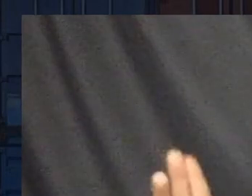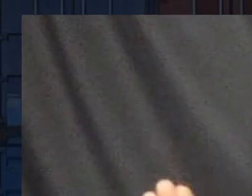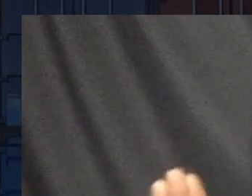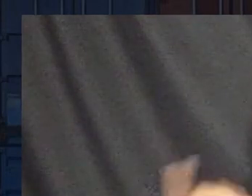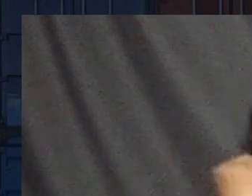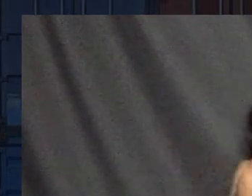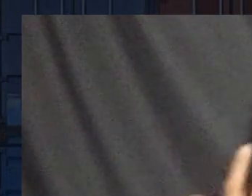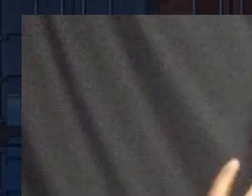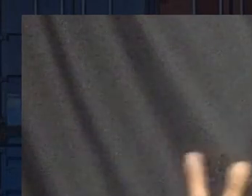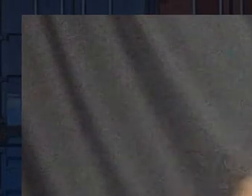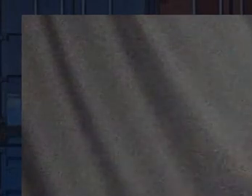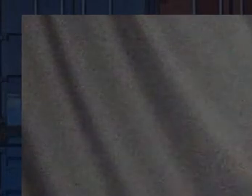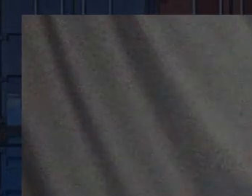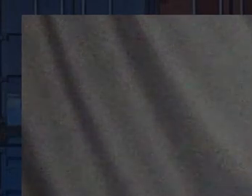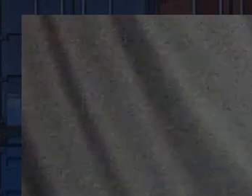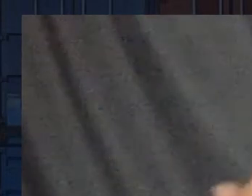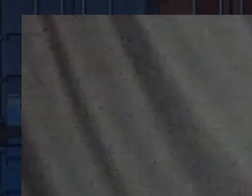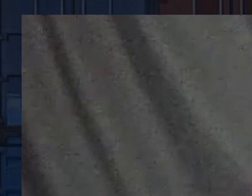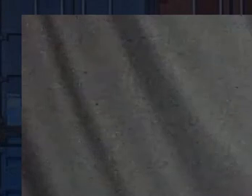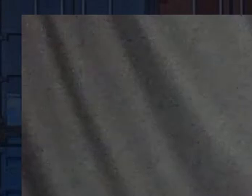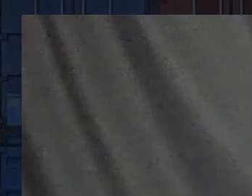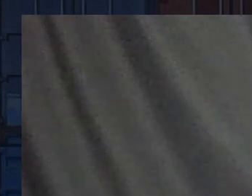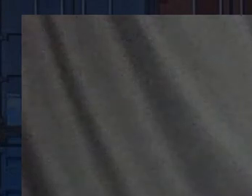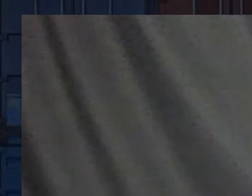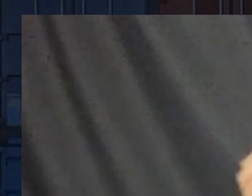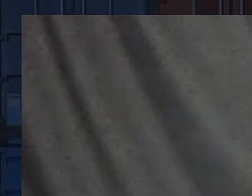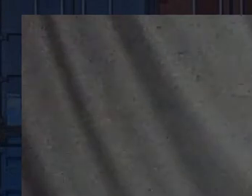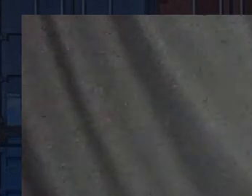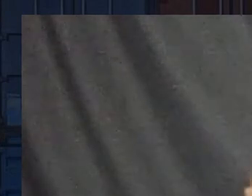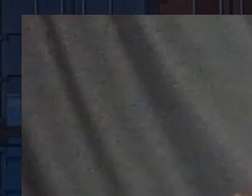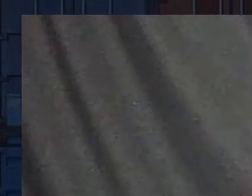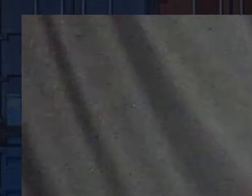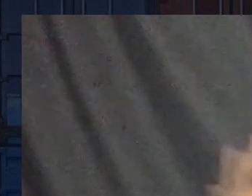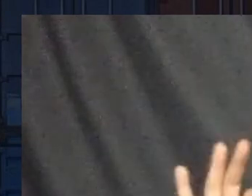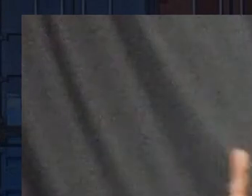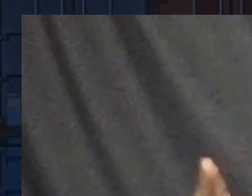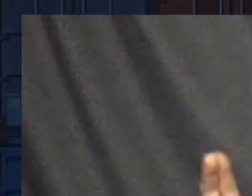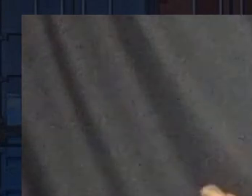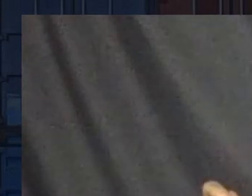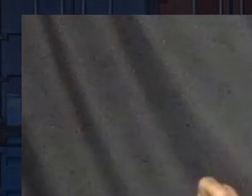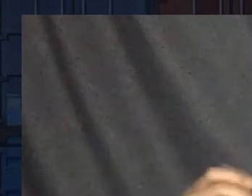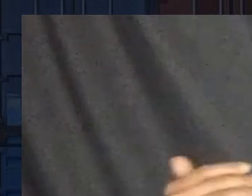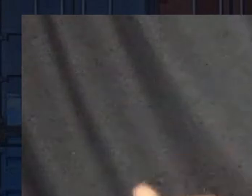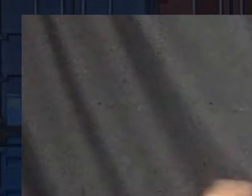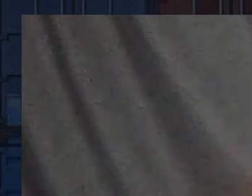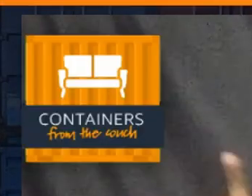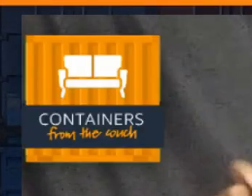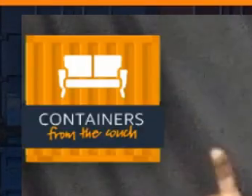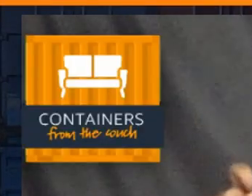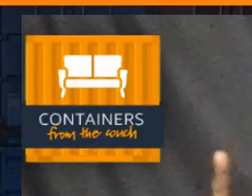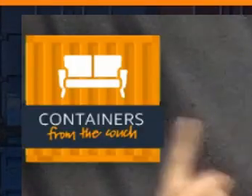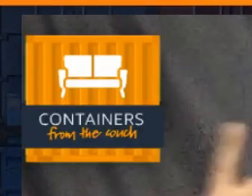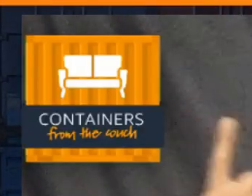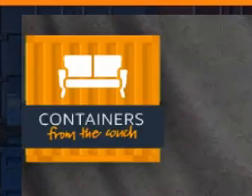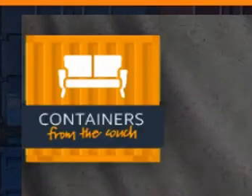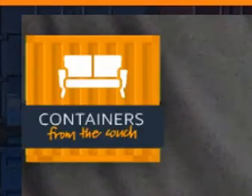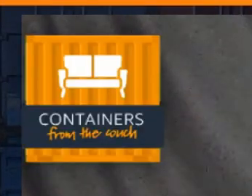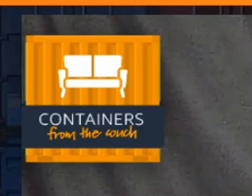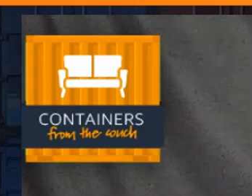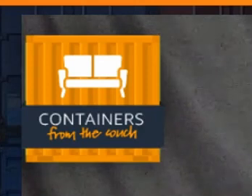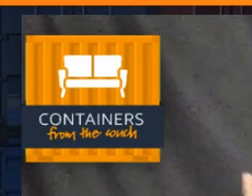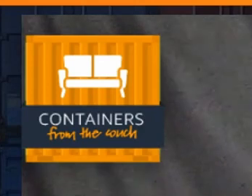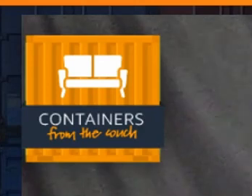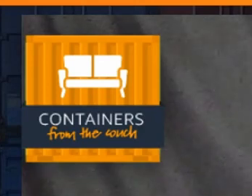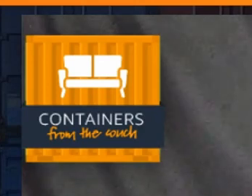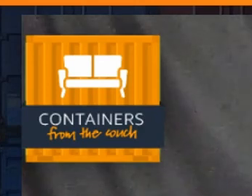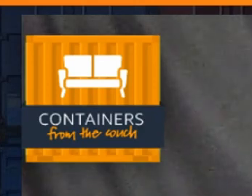have things you're looking for features, go ahead and send them over there, because we always love getting that feedback, and especially as we plan new